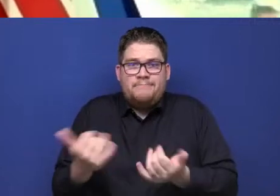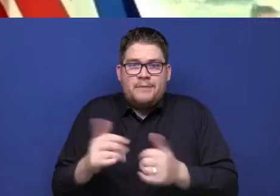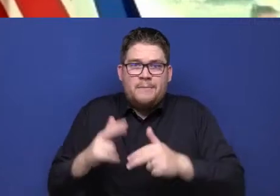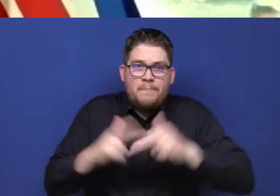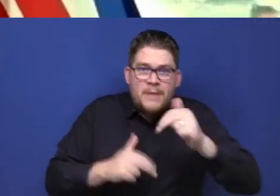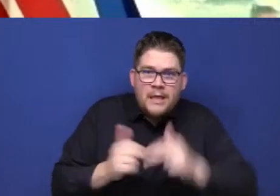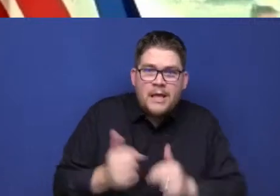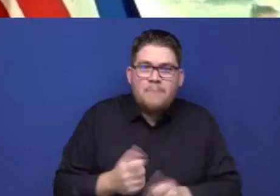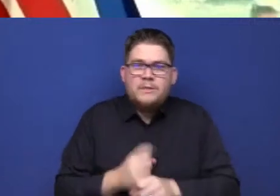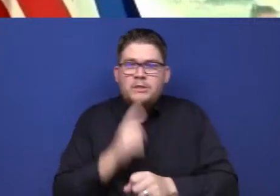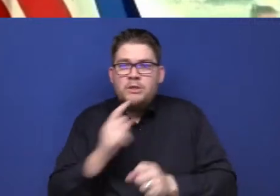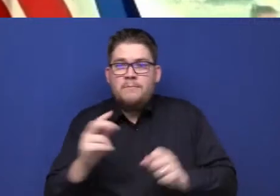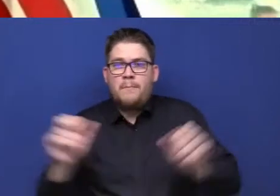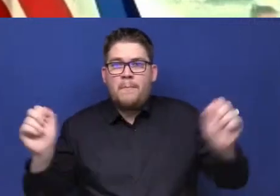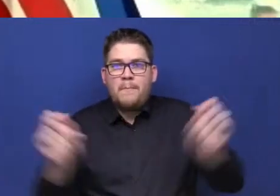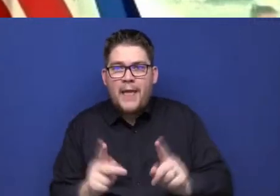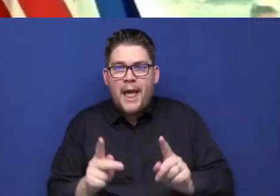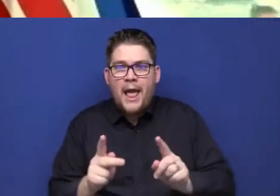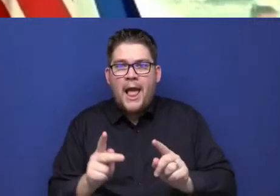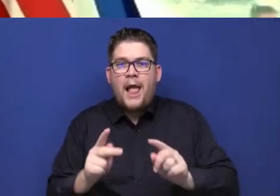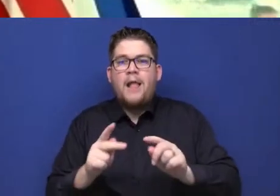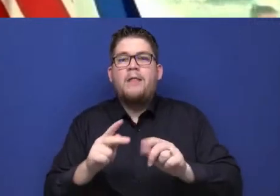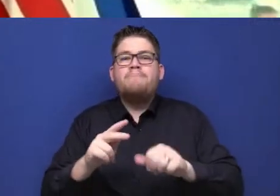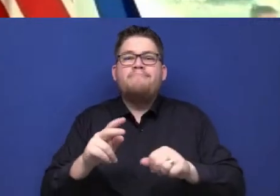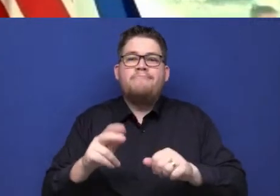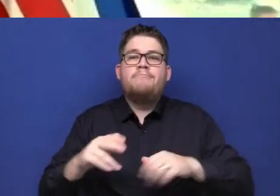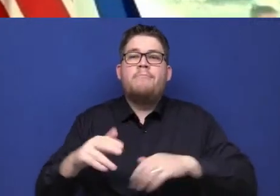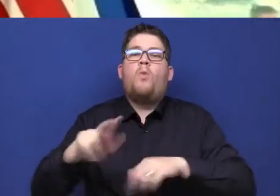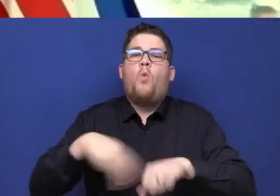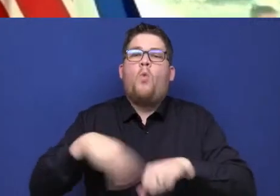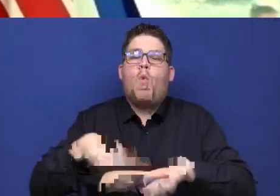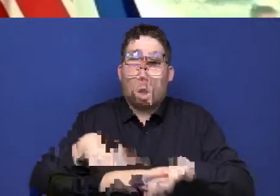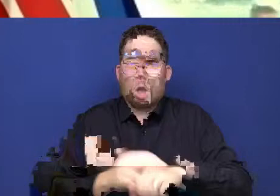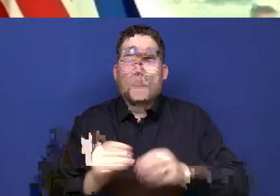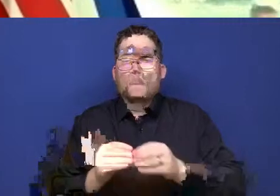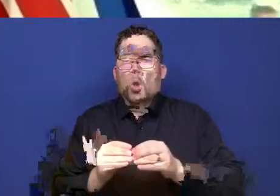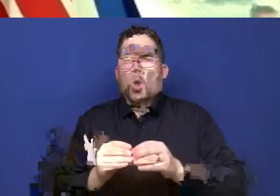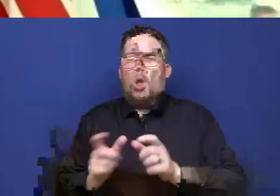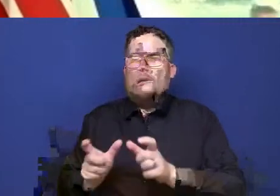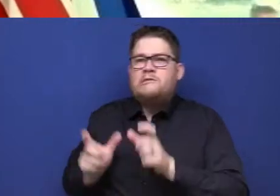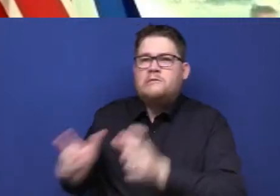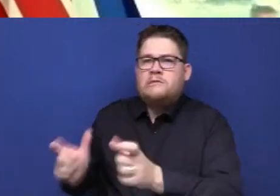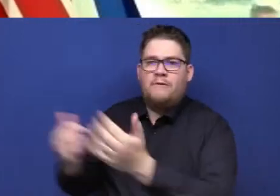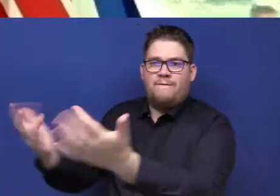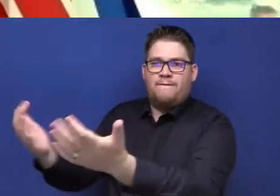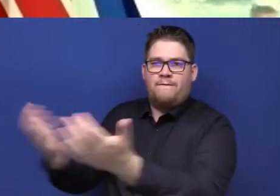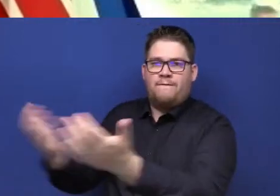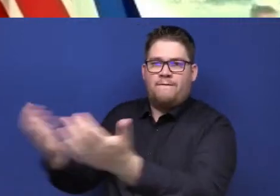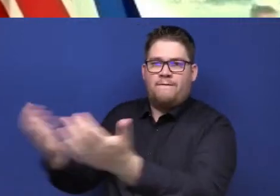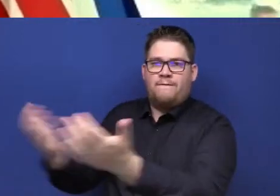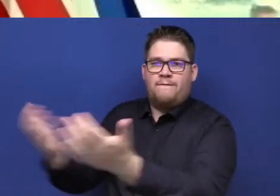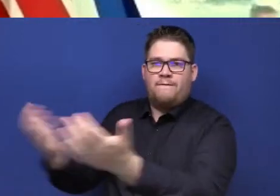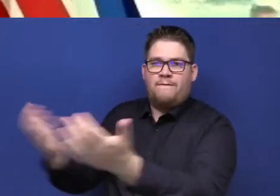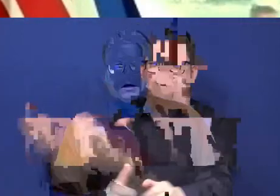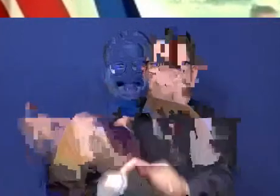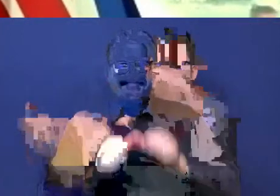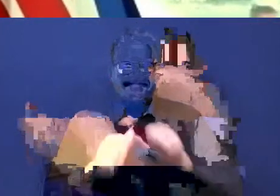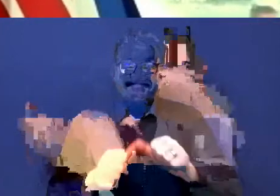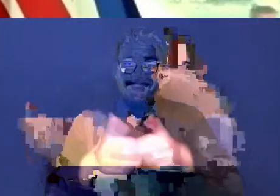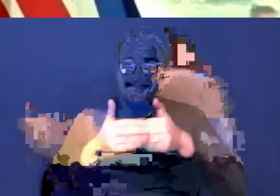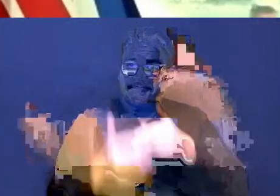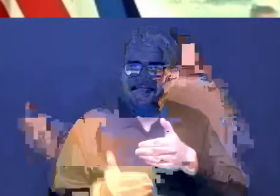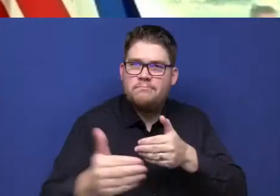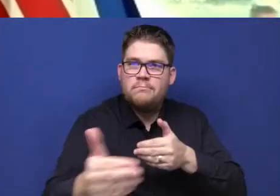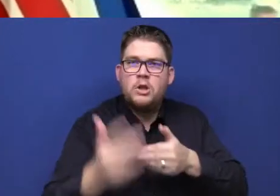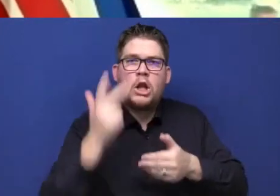term. Our next question is from Sinjin Alexander, CTV. Sinjin, please go ahead. Thanks so much. Todd,